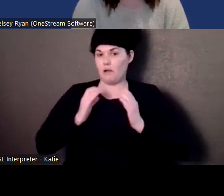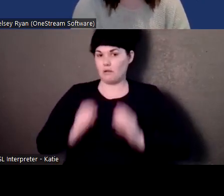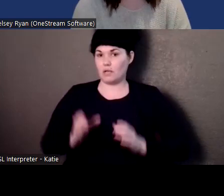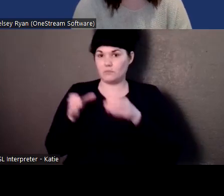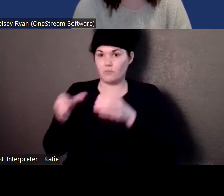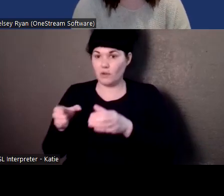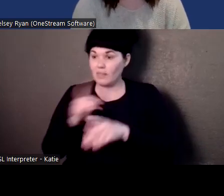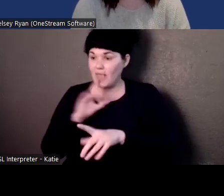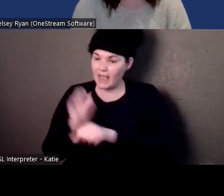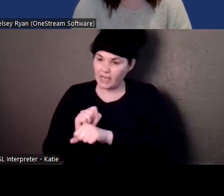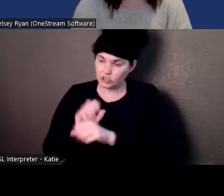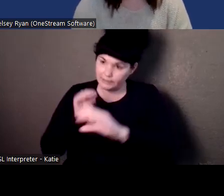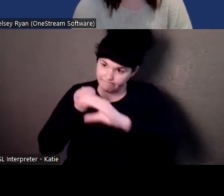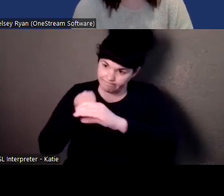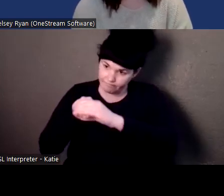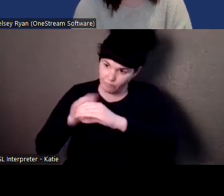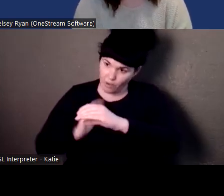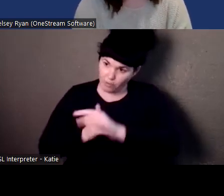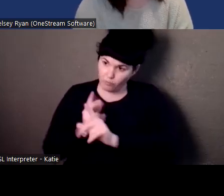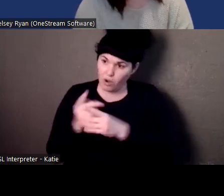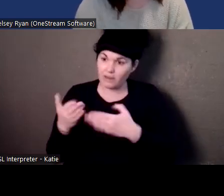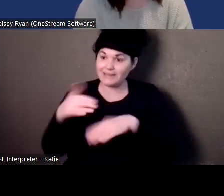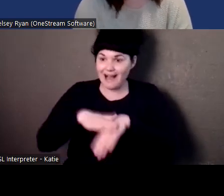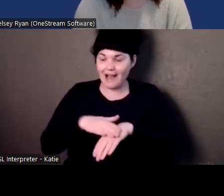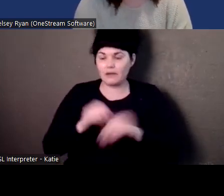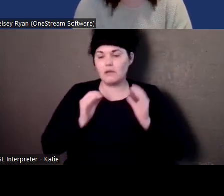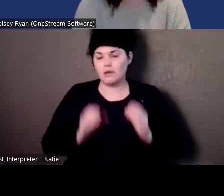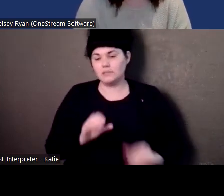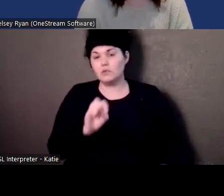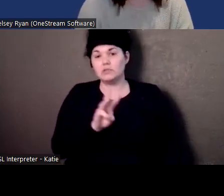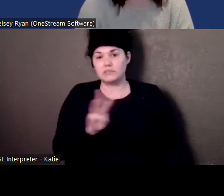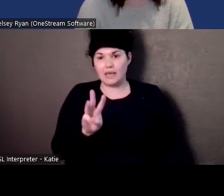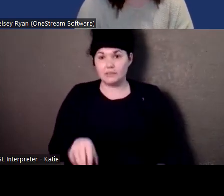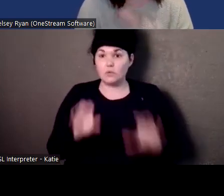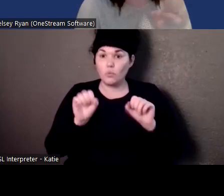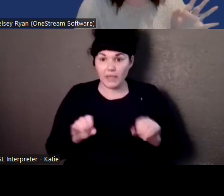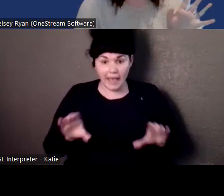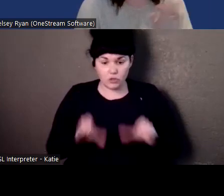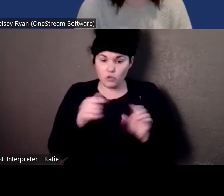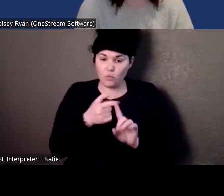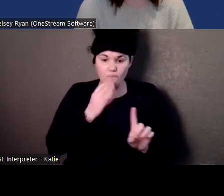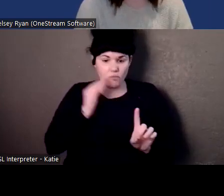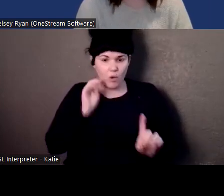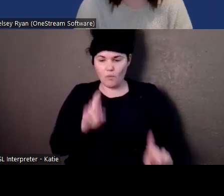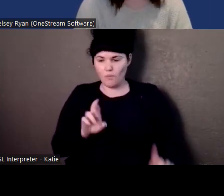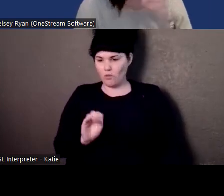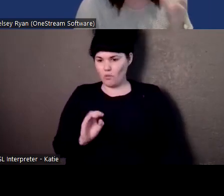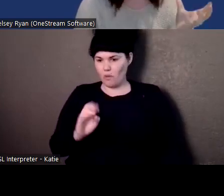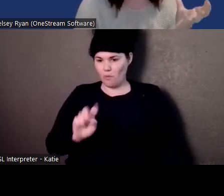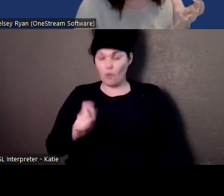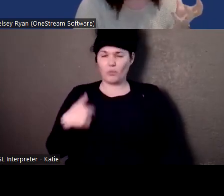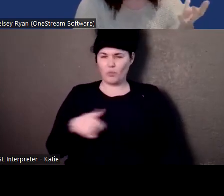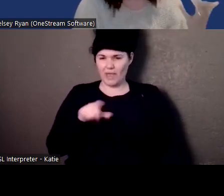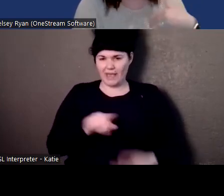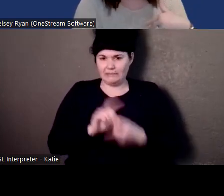our product onto our customer sites. This also can be done remotely, as we've kind of had to shift through COVID. Before, it was